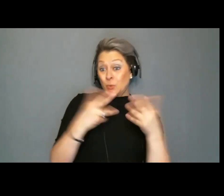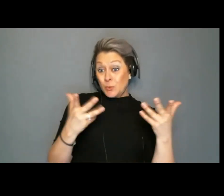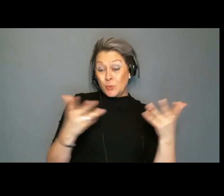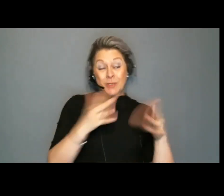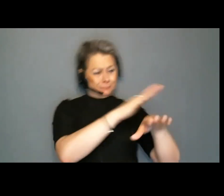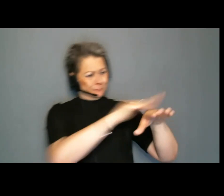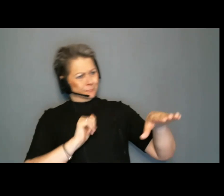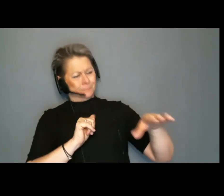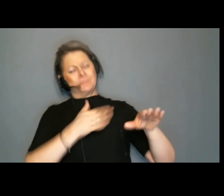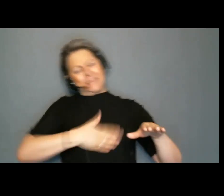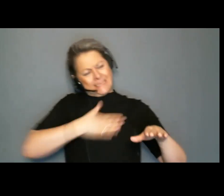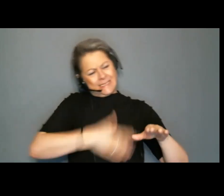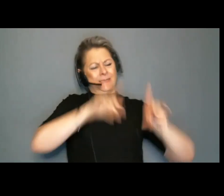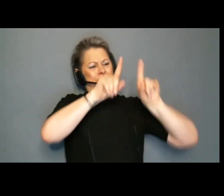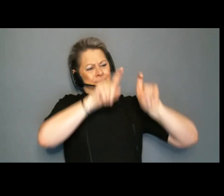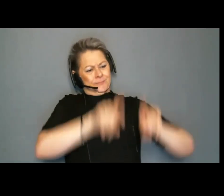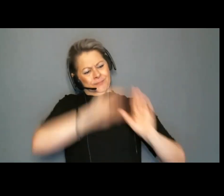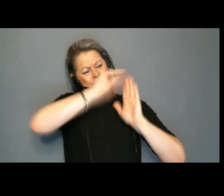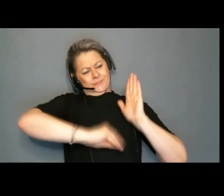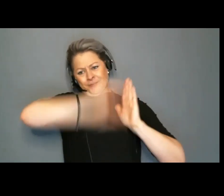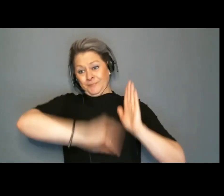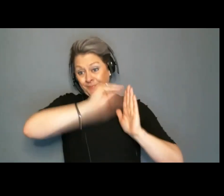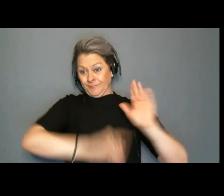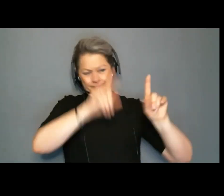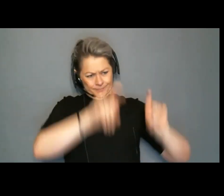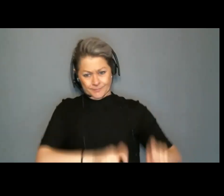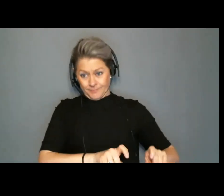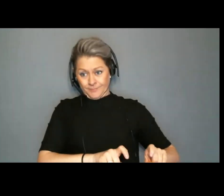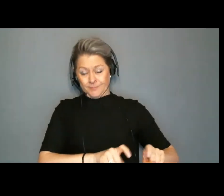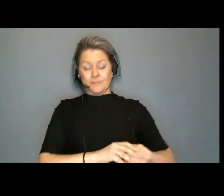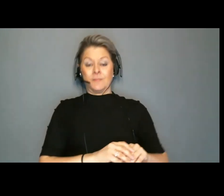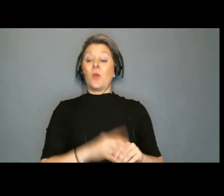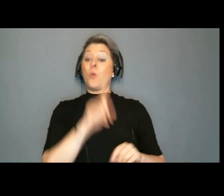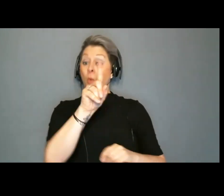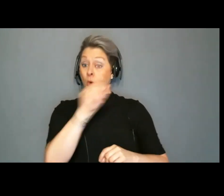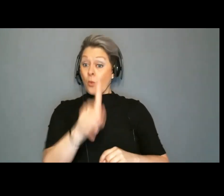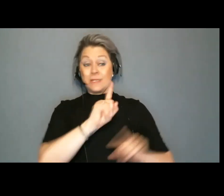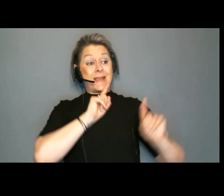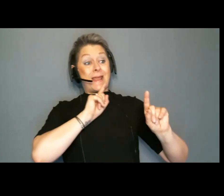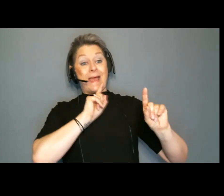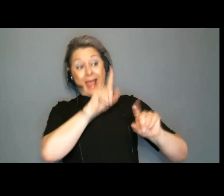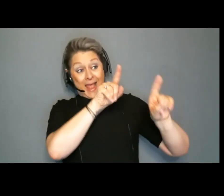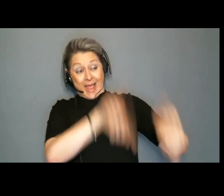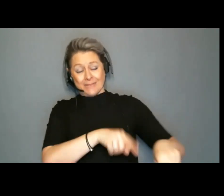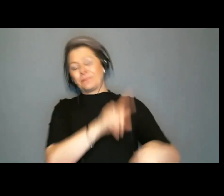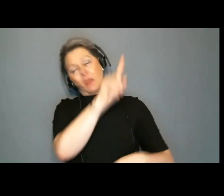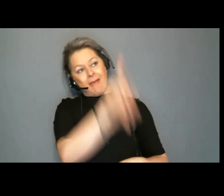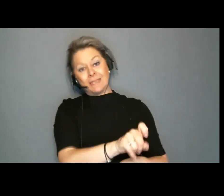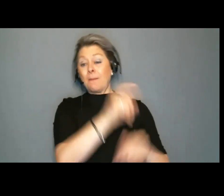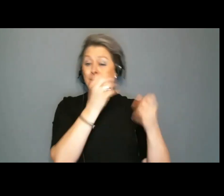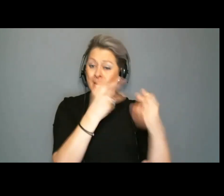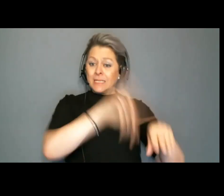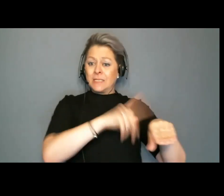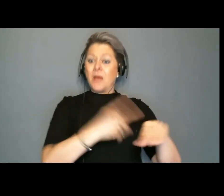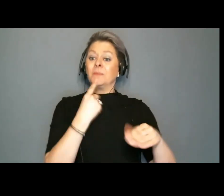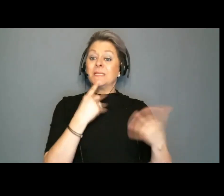out a survey. And one of the questions we asked a lot on the survey was, do you think elder abuse is